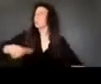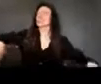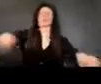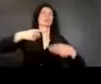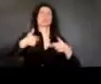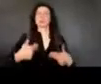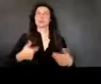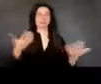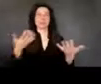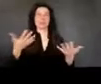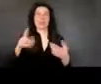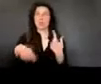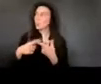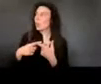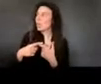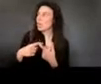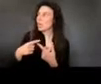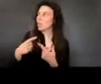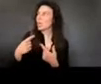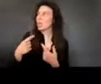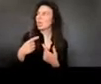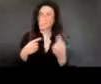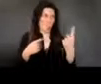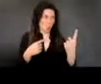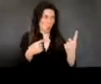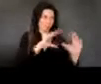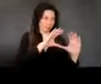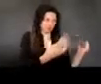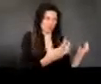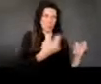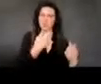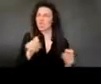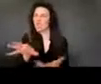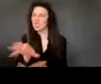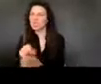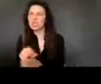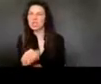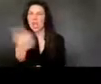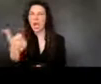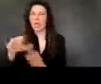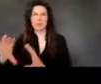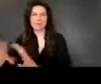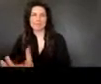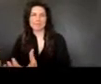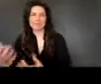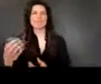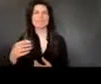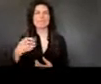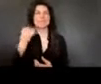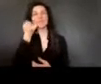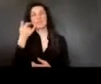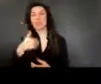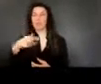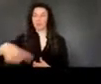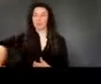something tries to destroy another thing, because that's what happens when another power comes. You can obviously see